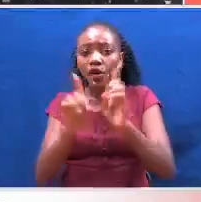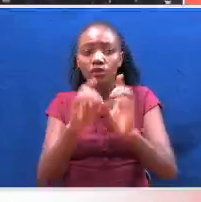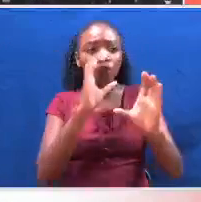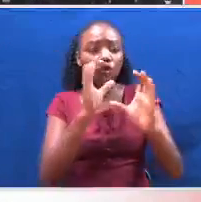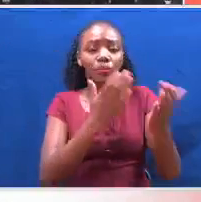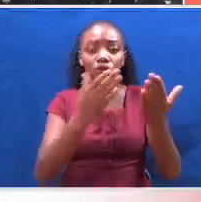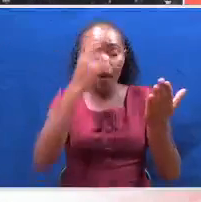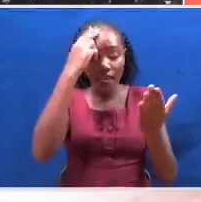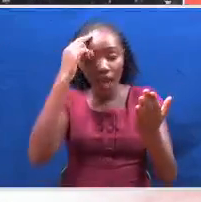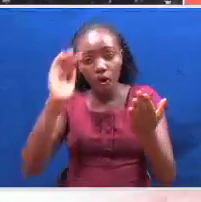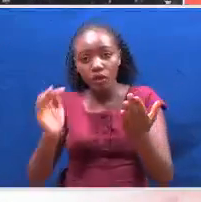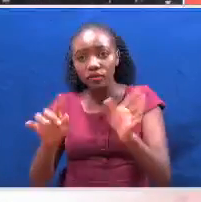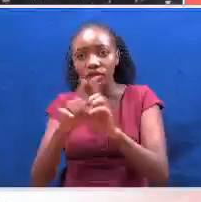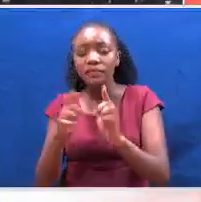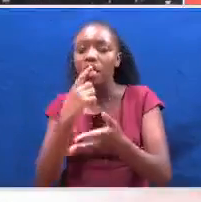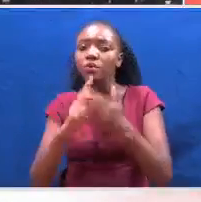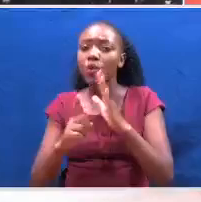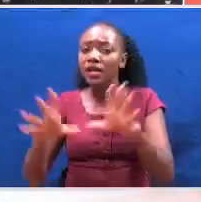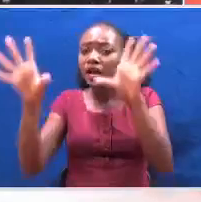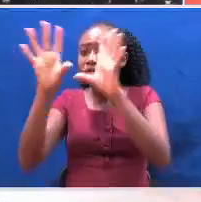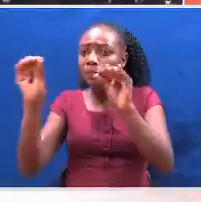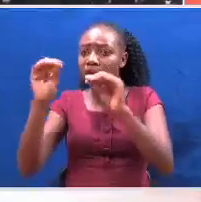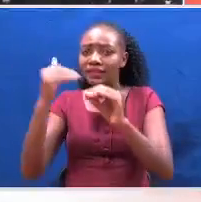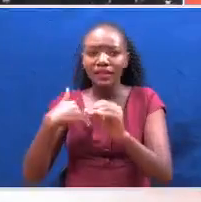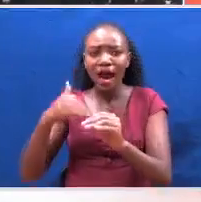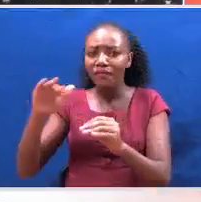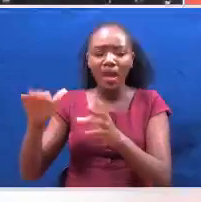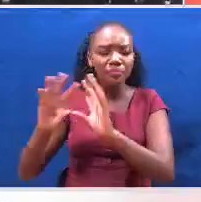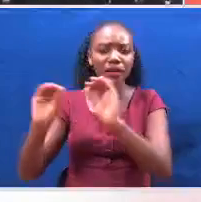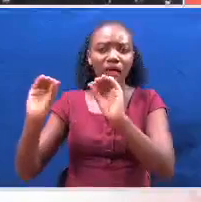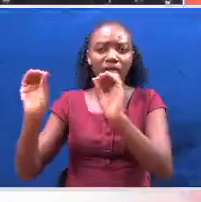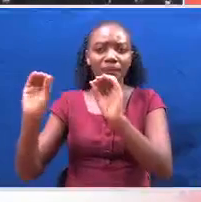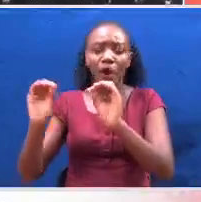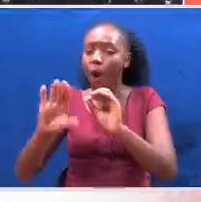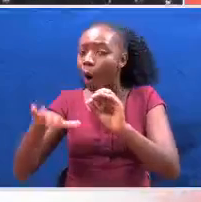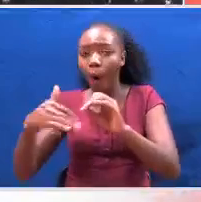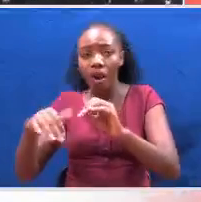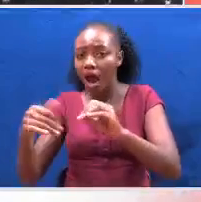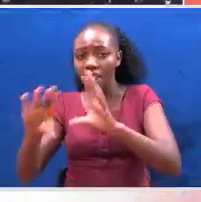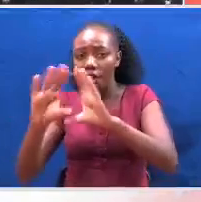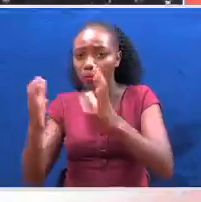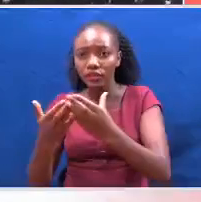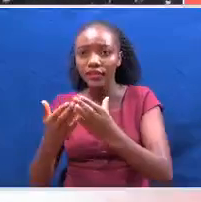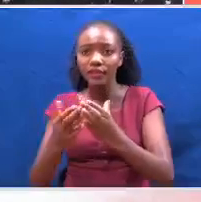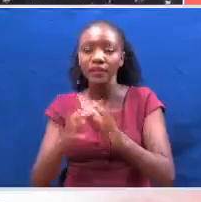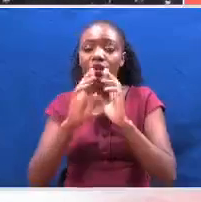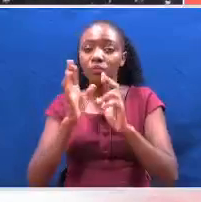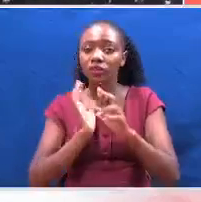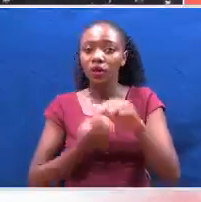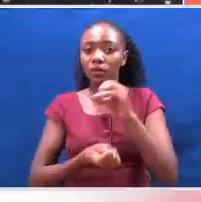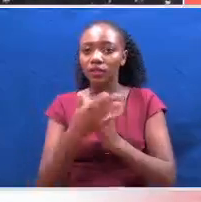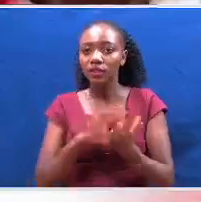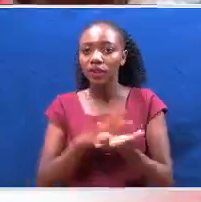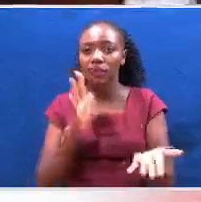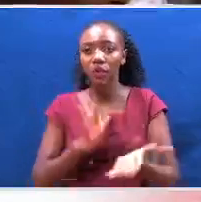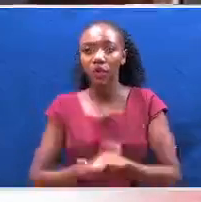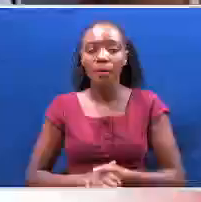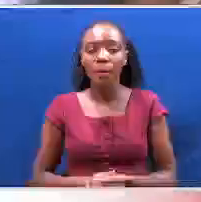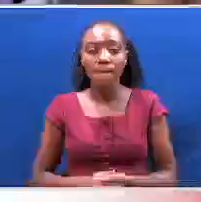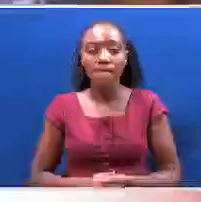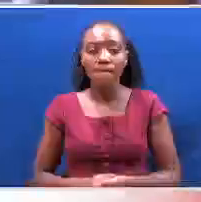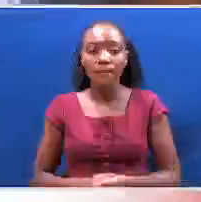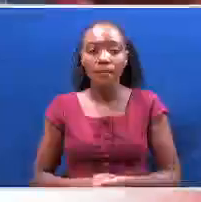Narok County, claiming that the president does not owe him or any community any debt. Mwangi Maina reports.